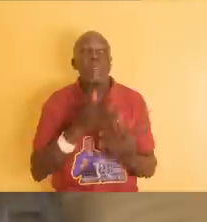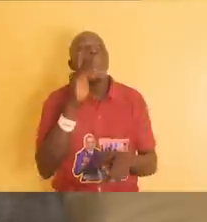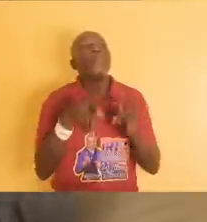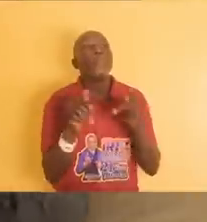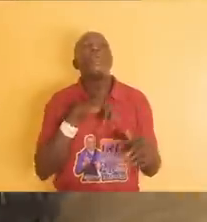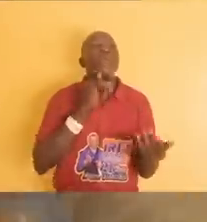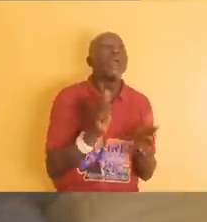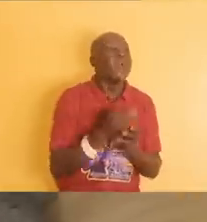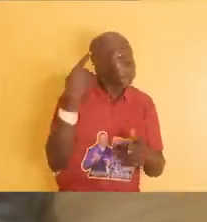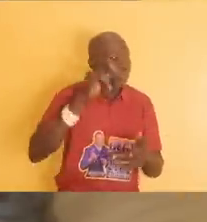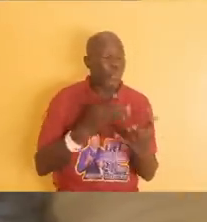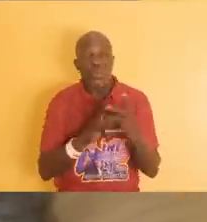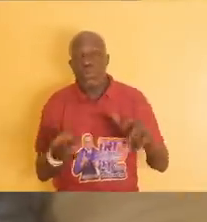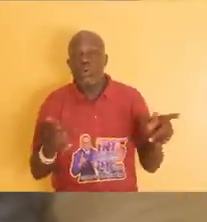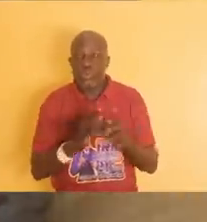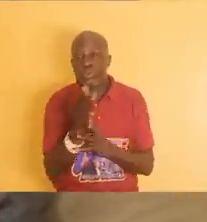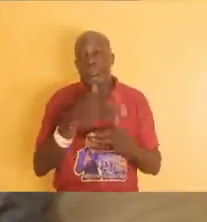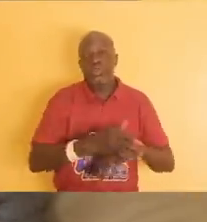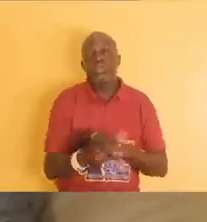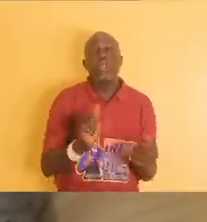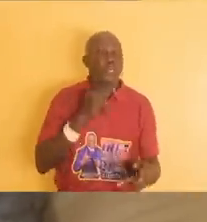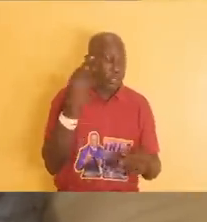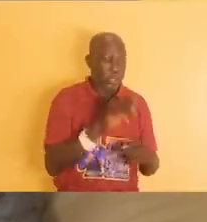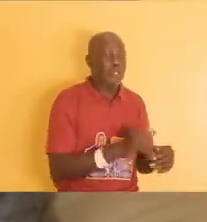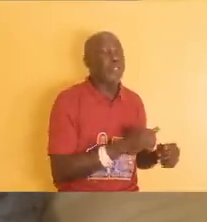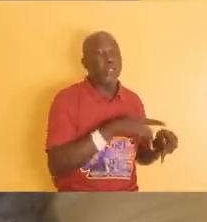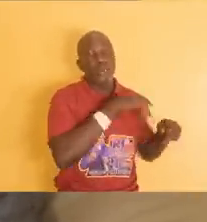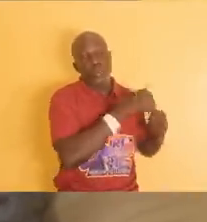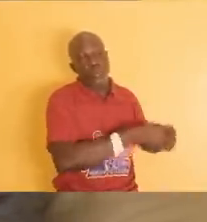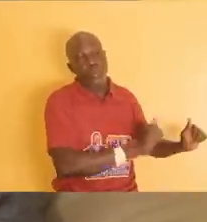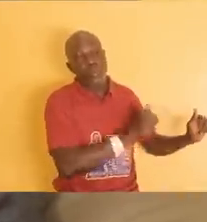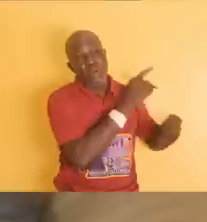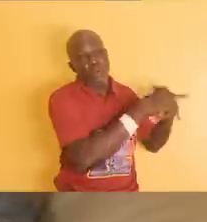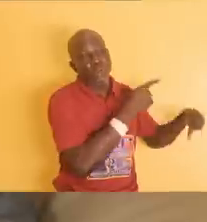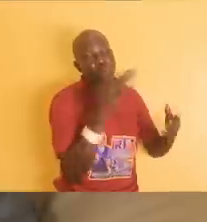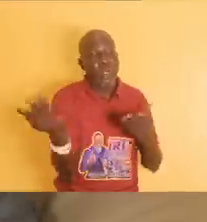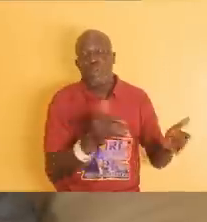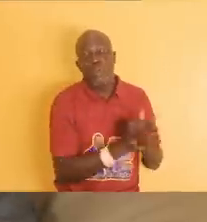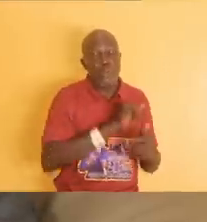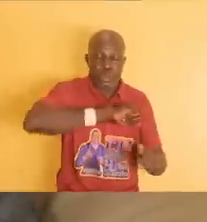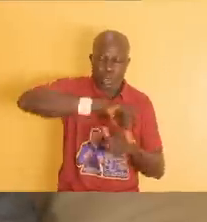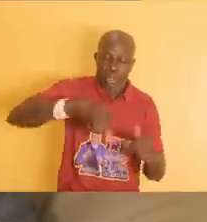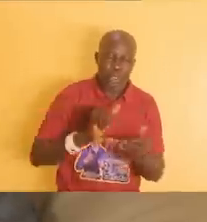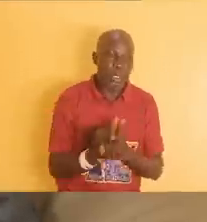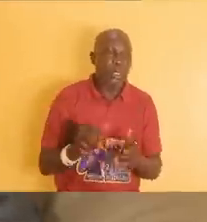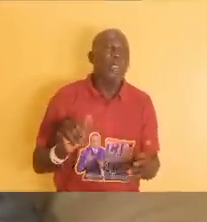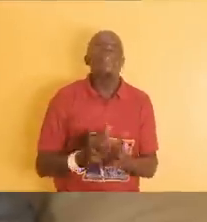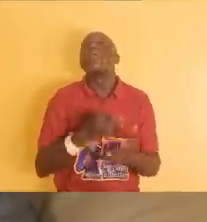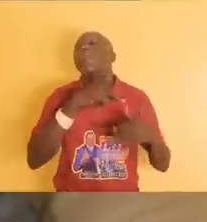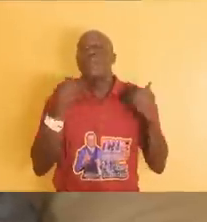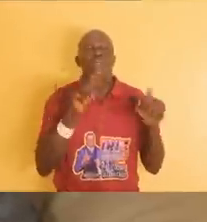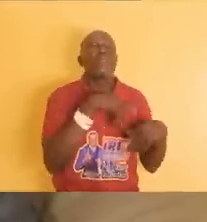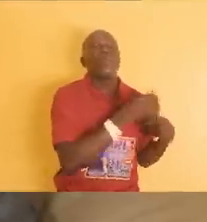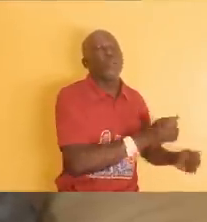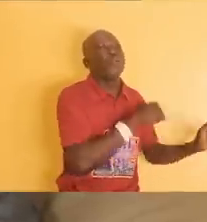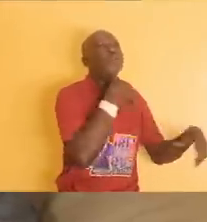people there. But through his efforts, he was able to see the prophet. And he got result with him. He said, the